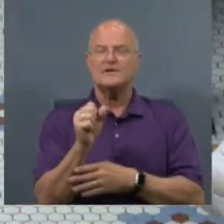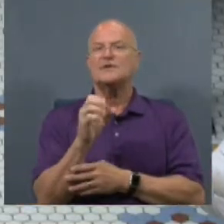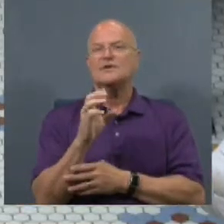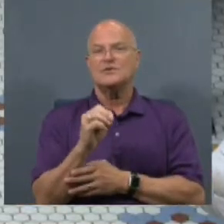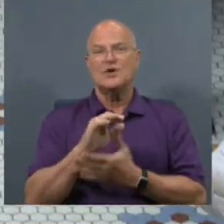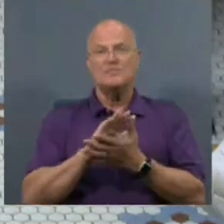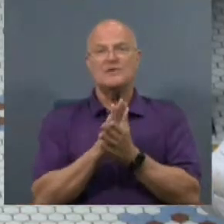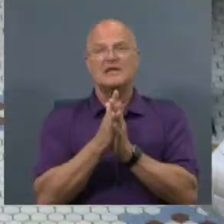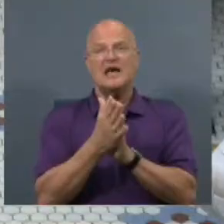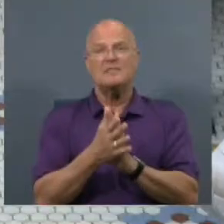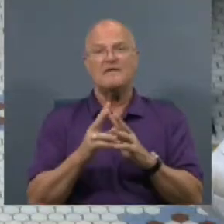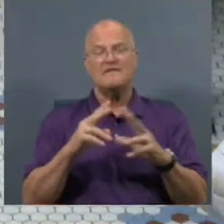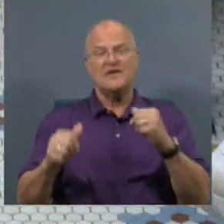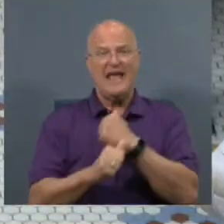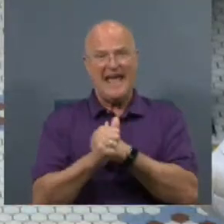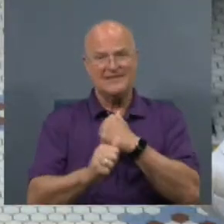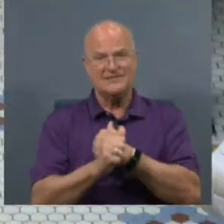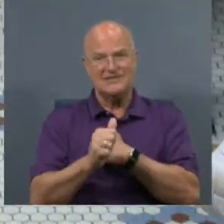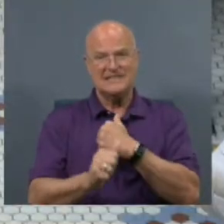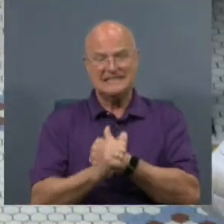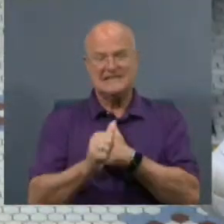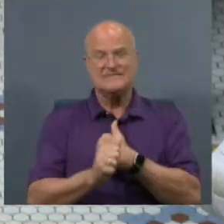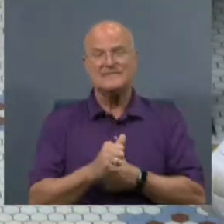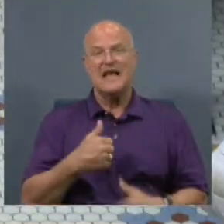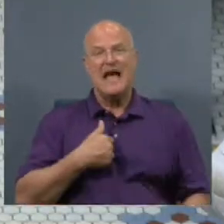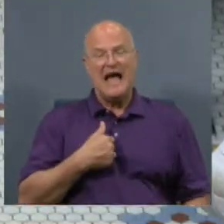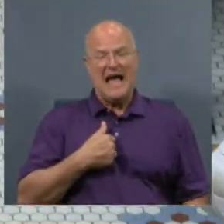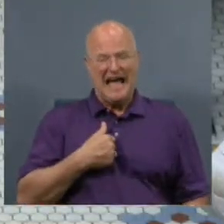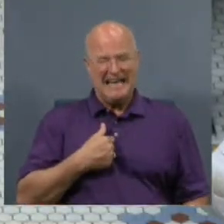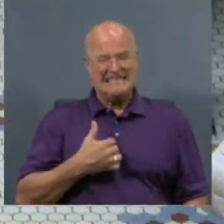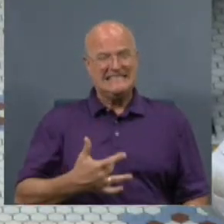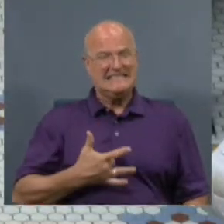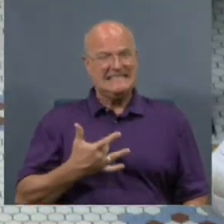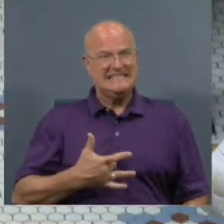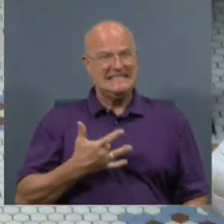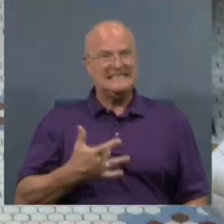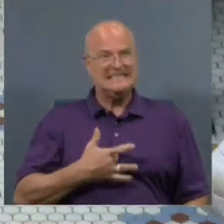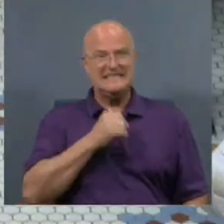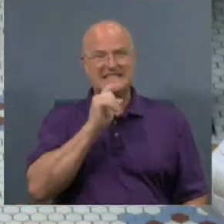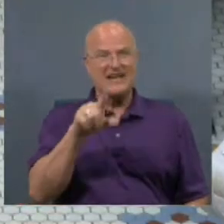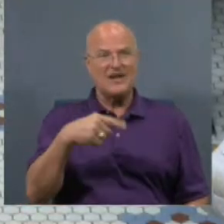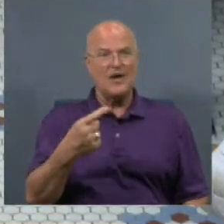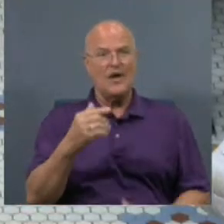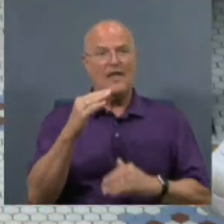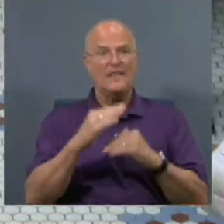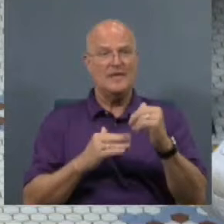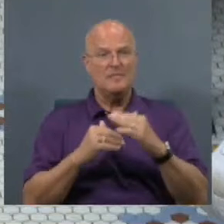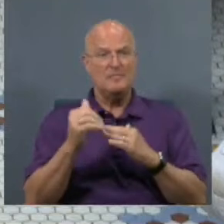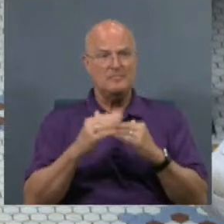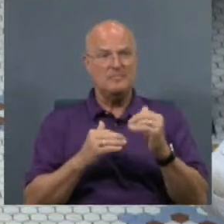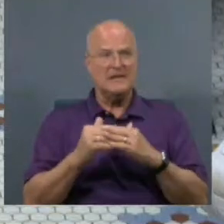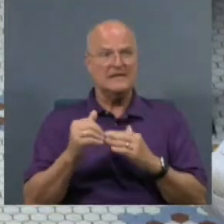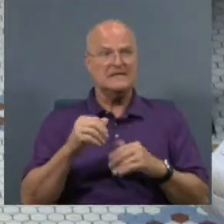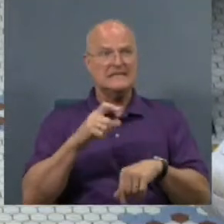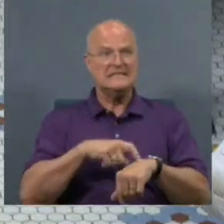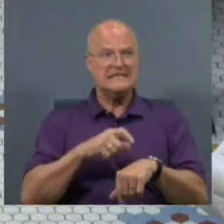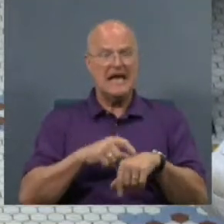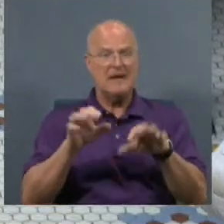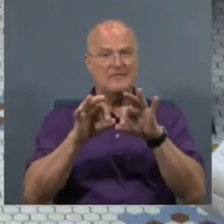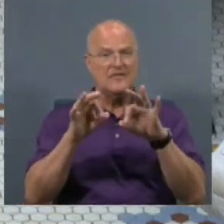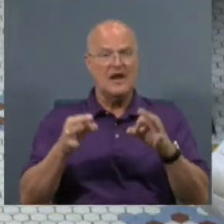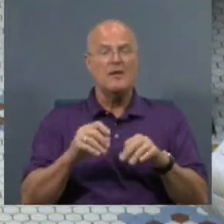it's becoming very hazardous. And I fear that not only the building construction time